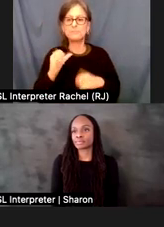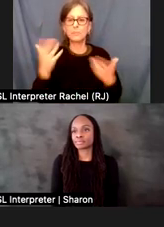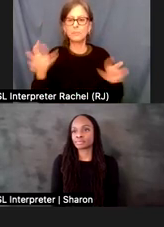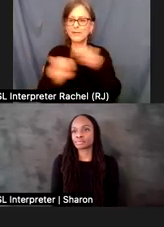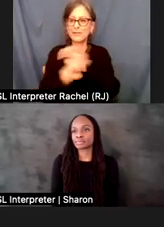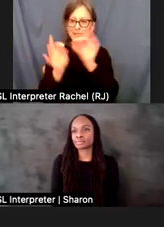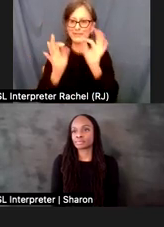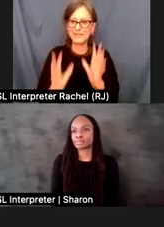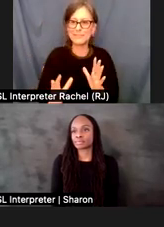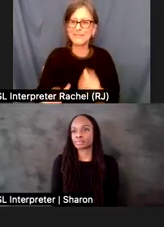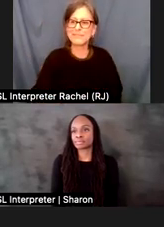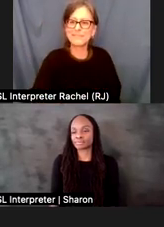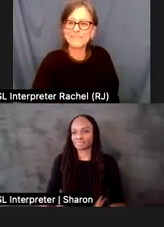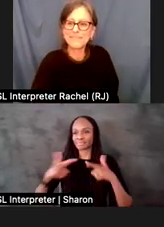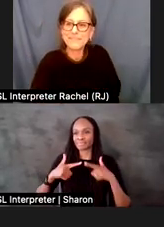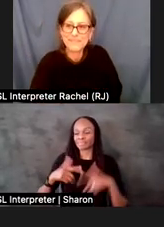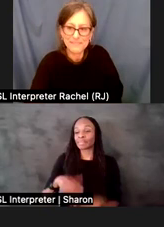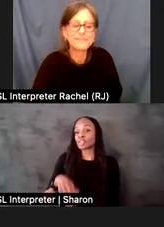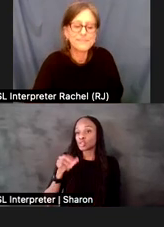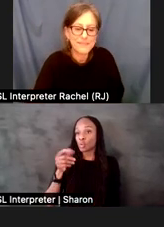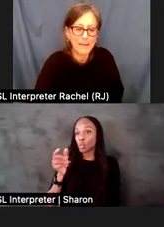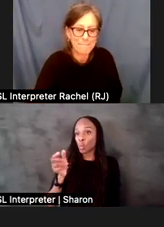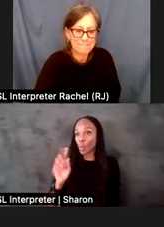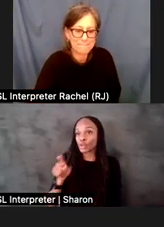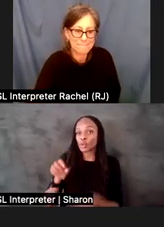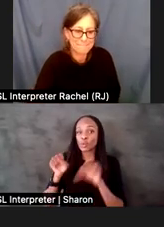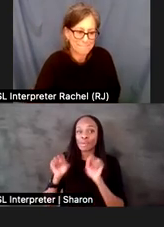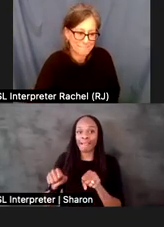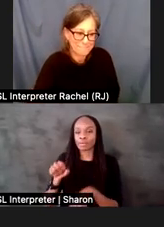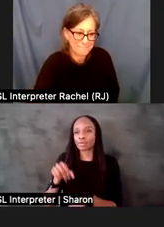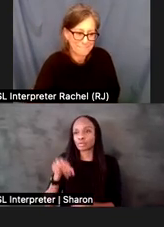earthquakecountry.org/ECA-events, where you can